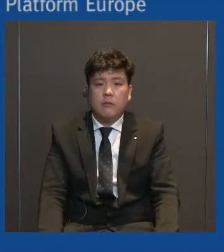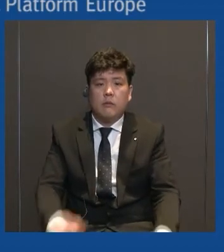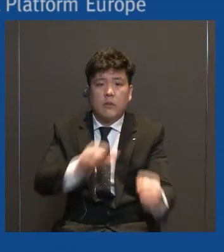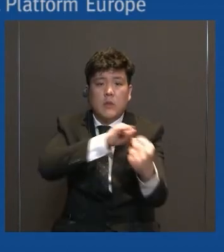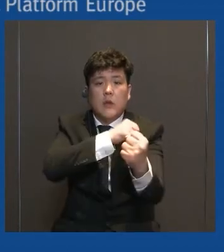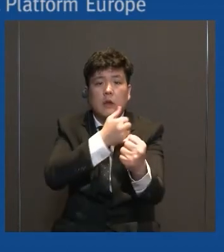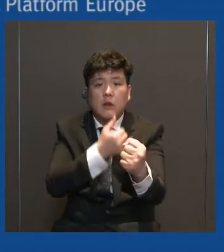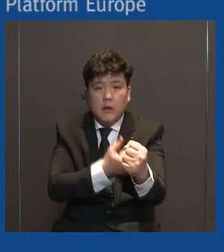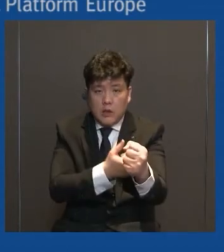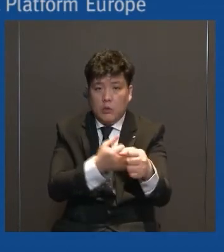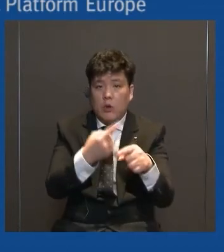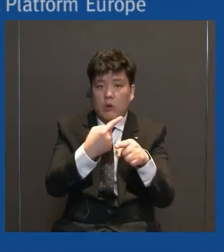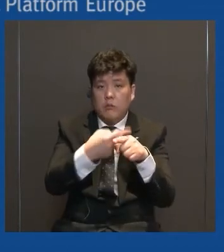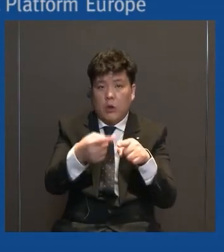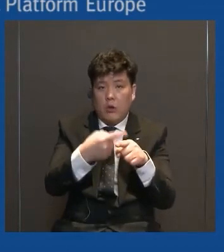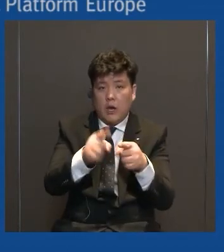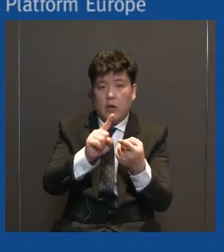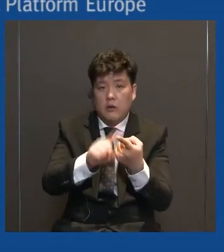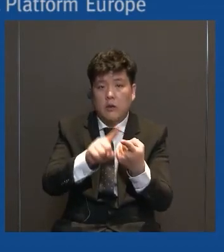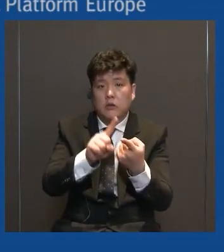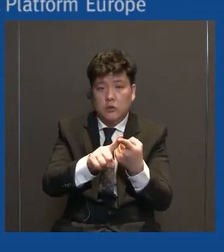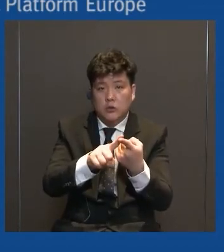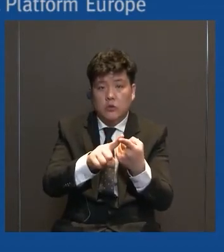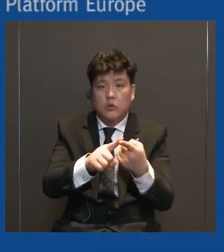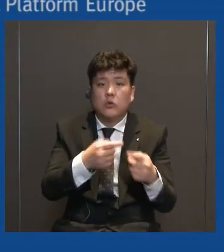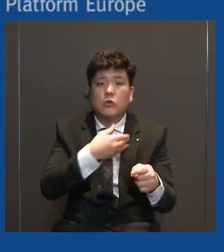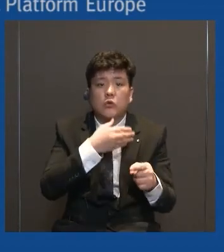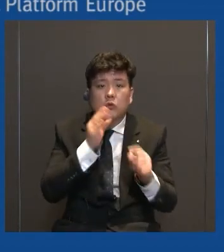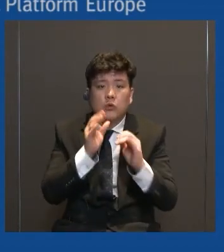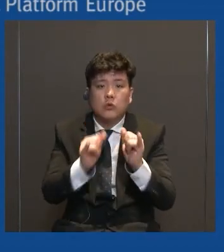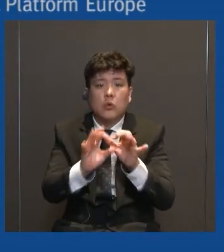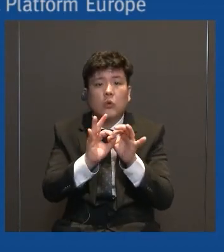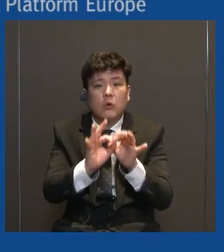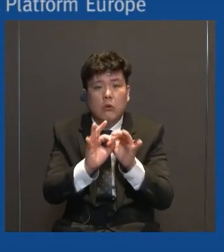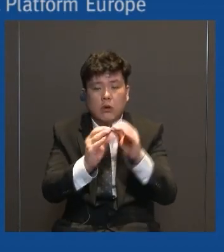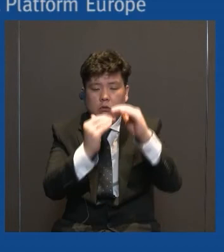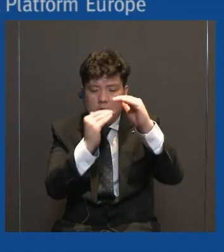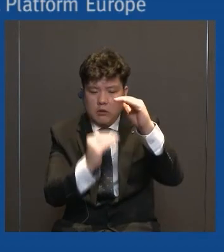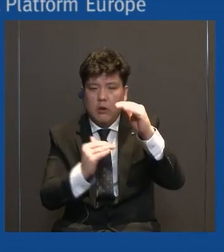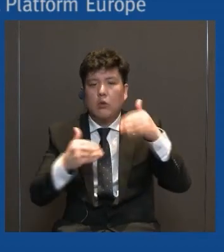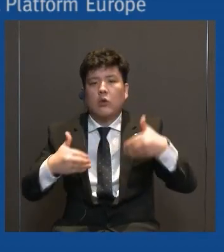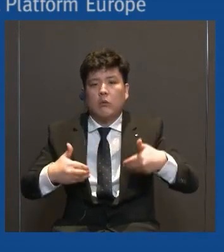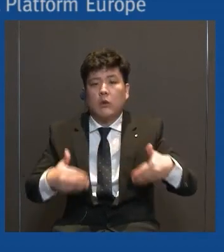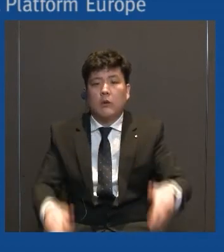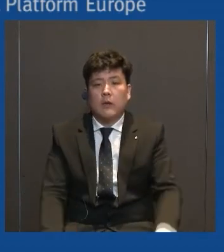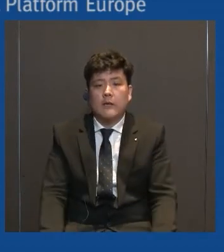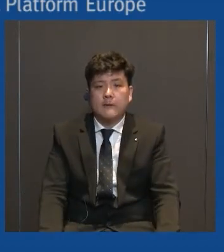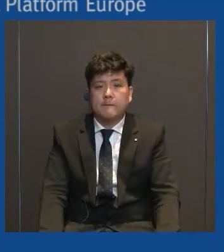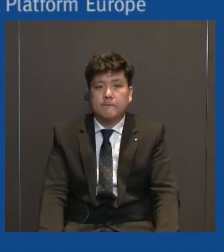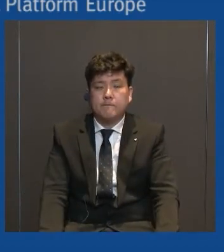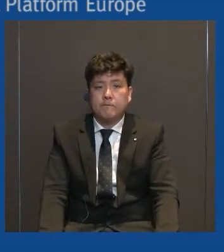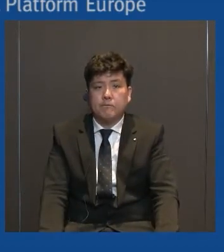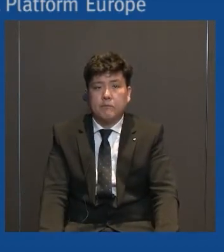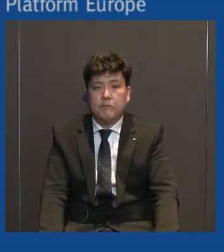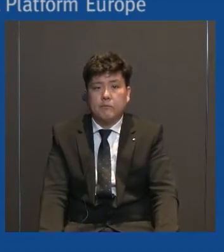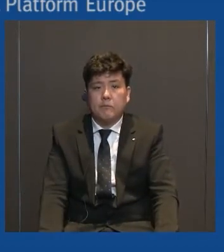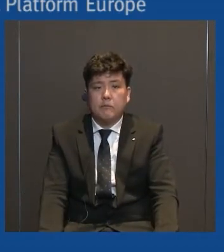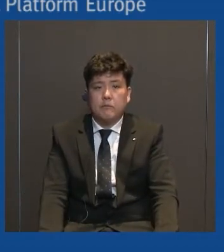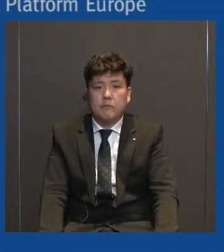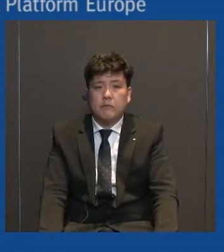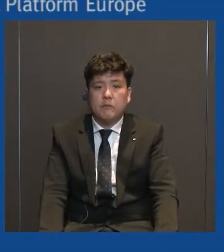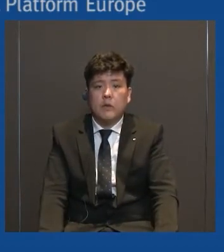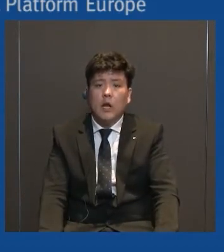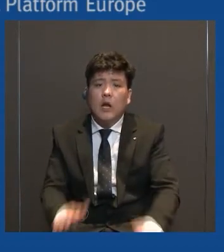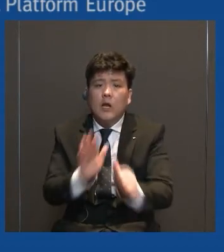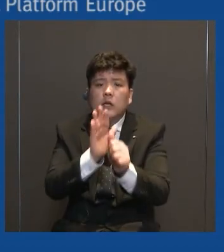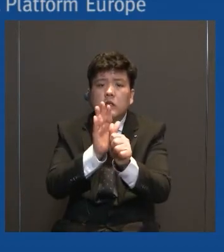We cannot render the inequalities visible and to target those that actually need our help most. And finally,